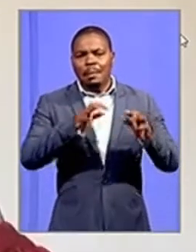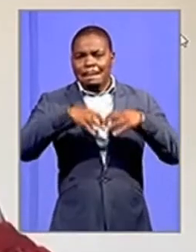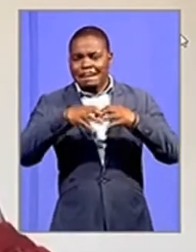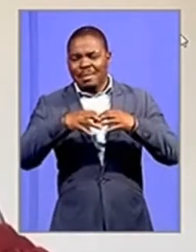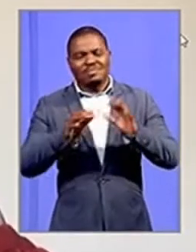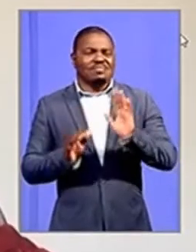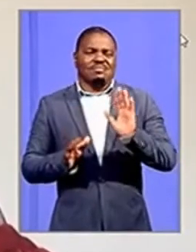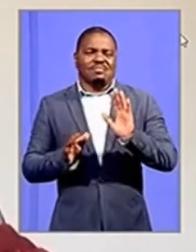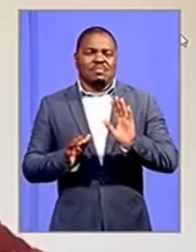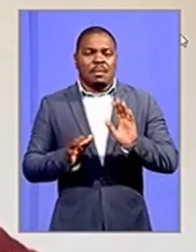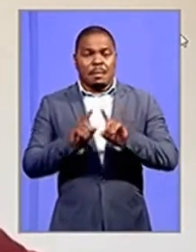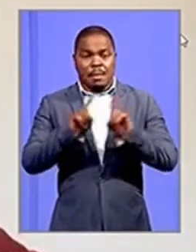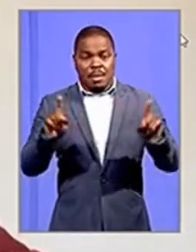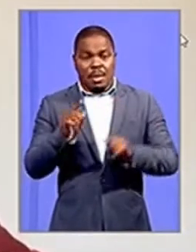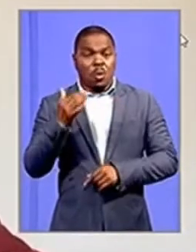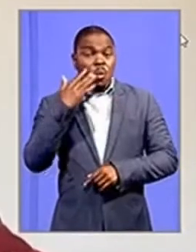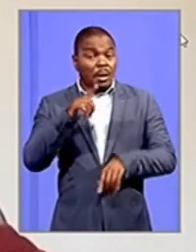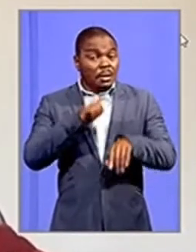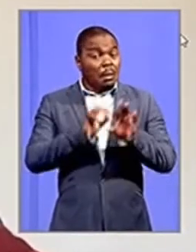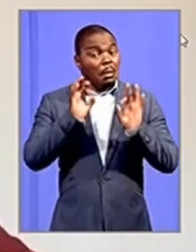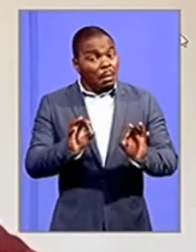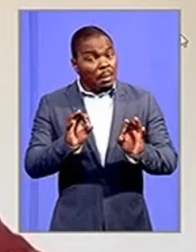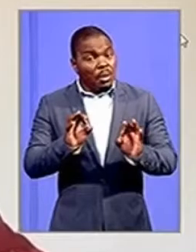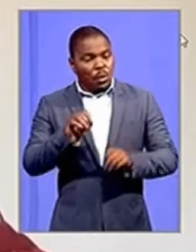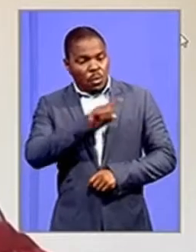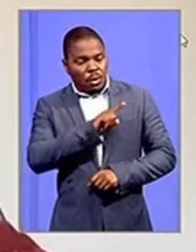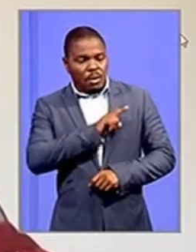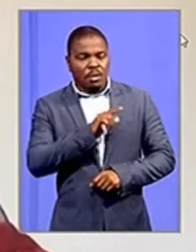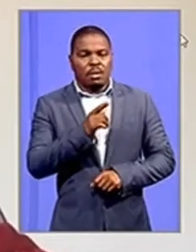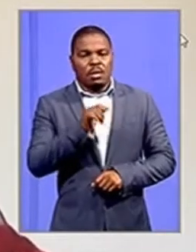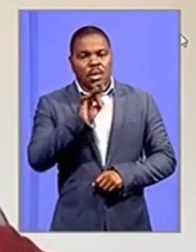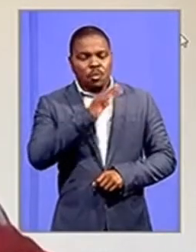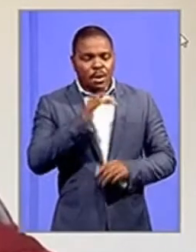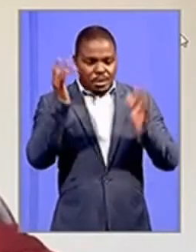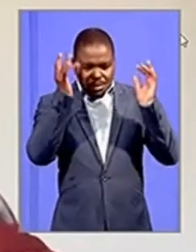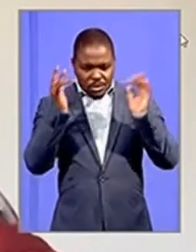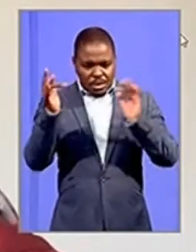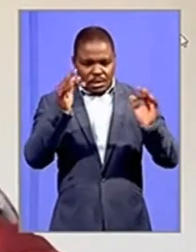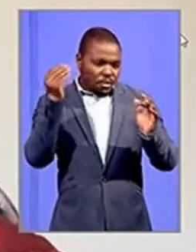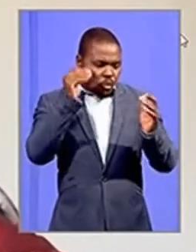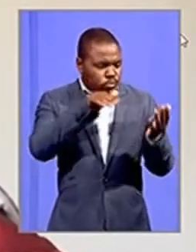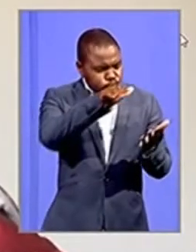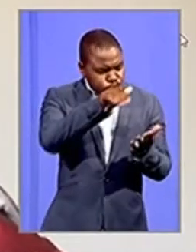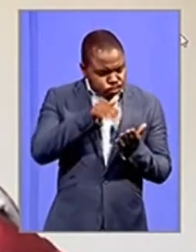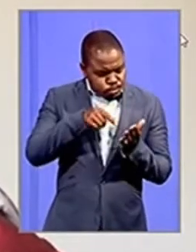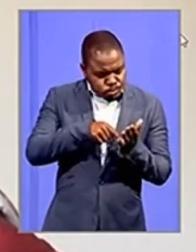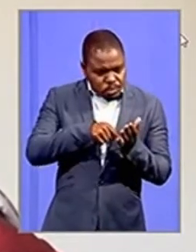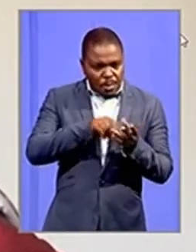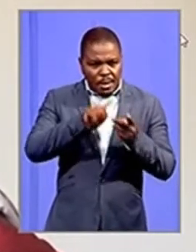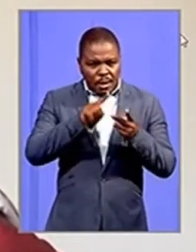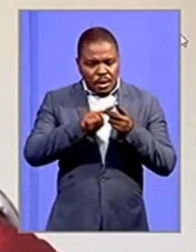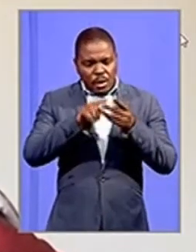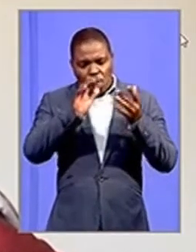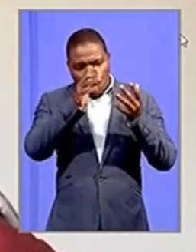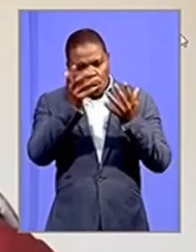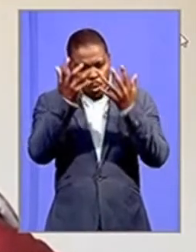Besides, when the time comes, informed by intelligence gathered and coordinated